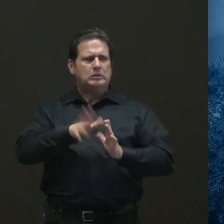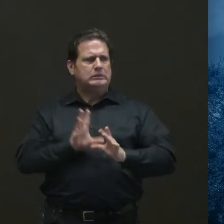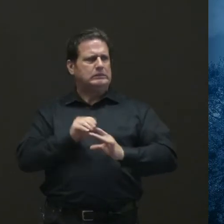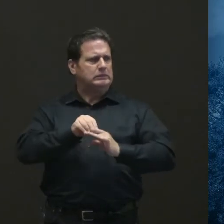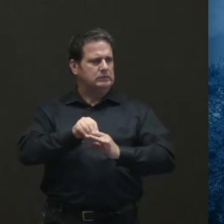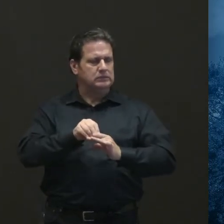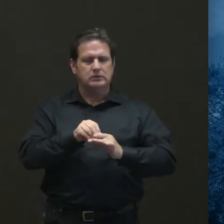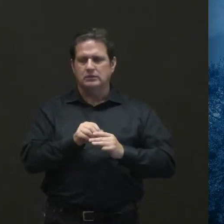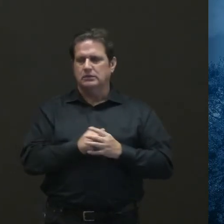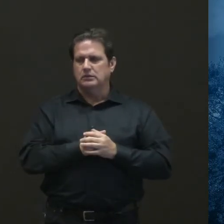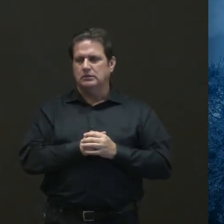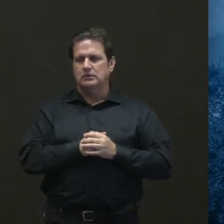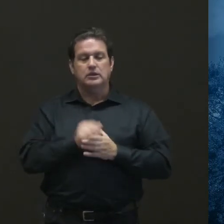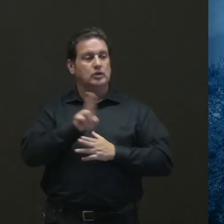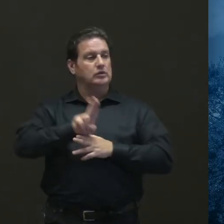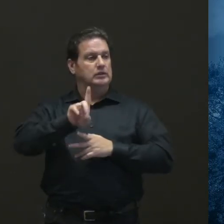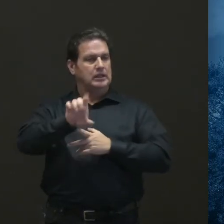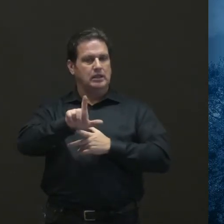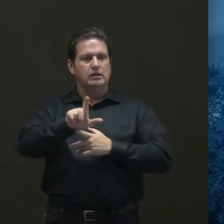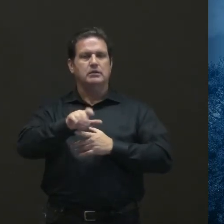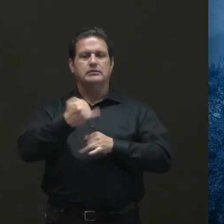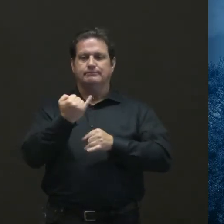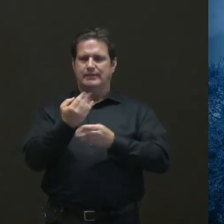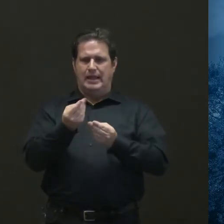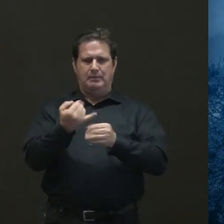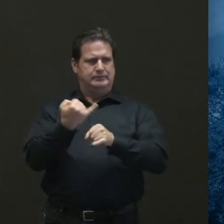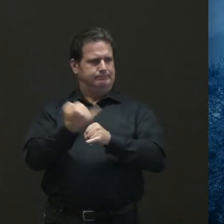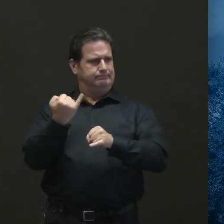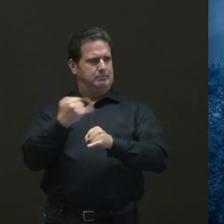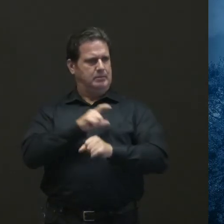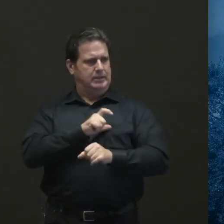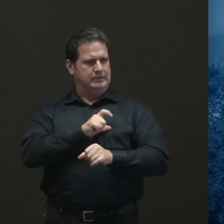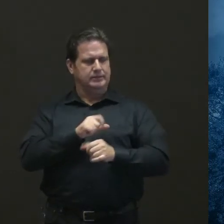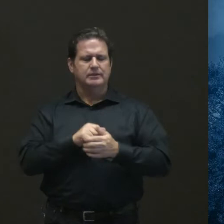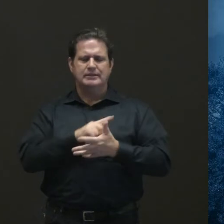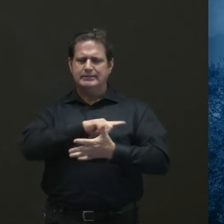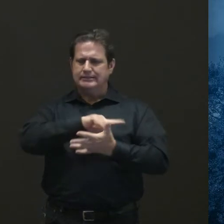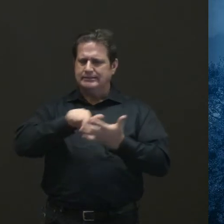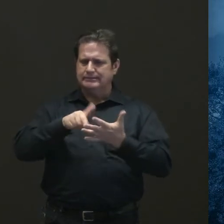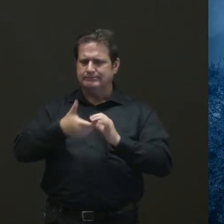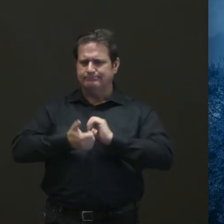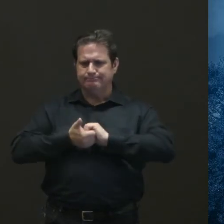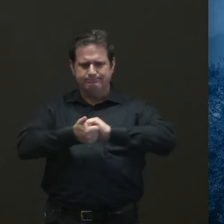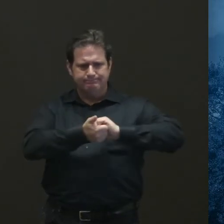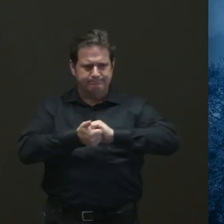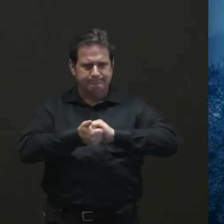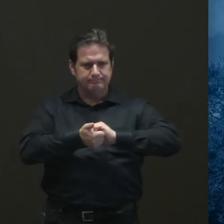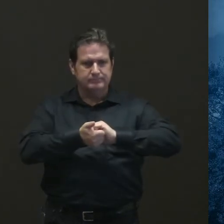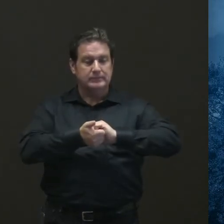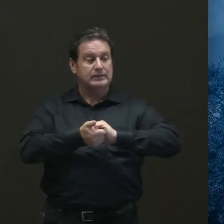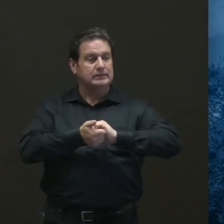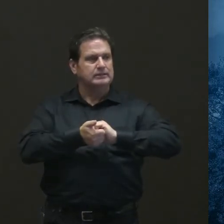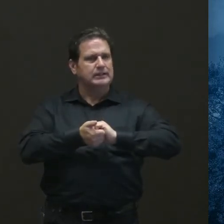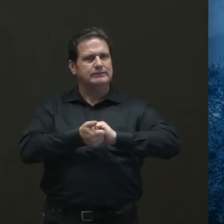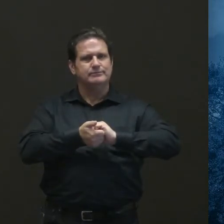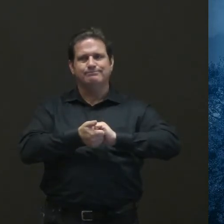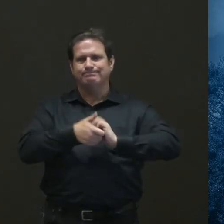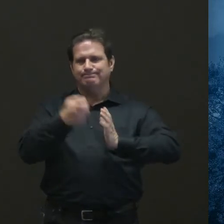got University of Delaware Campus Police. And then you have civil